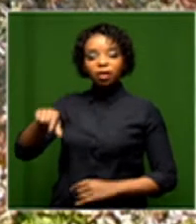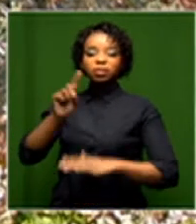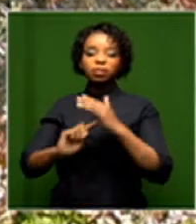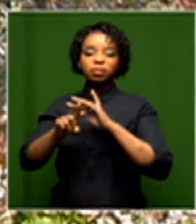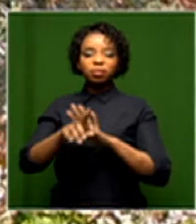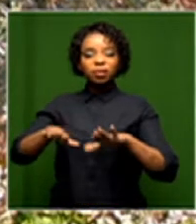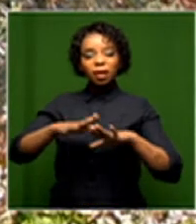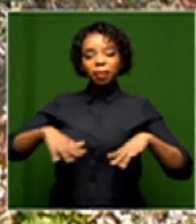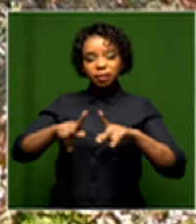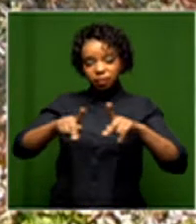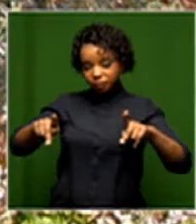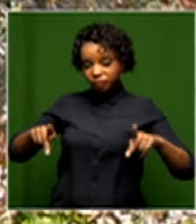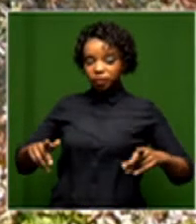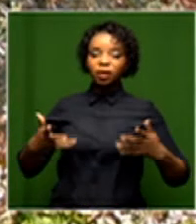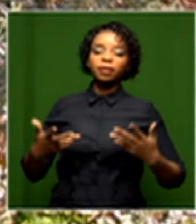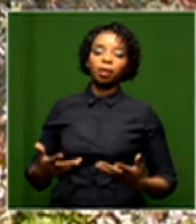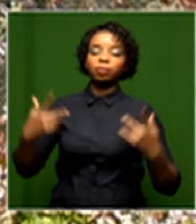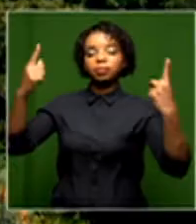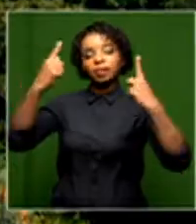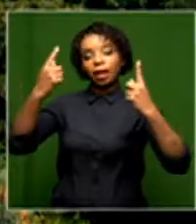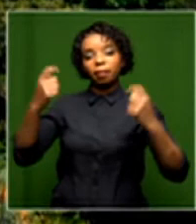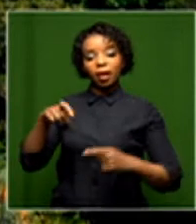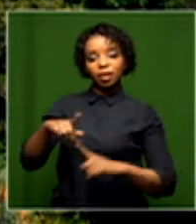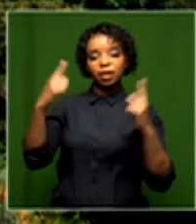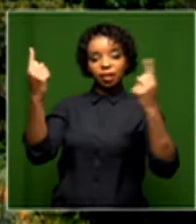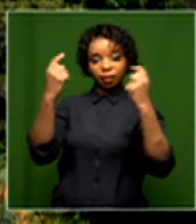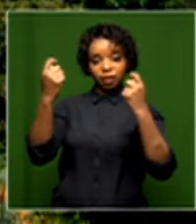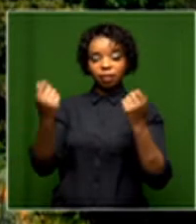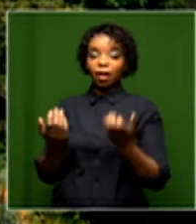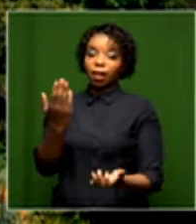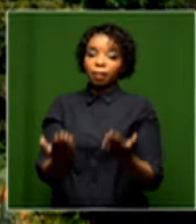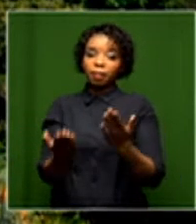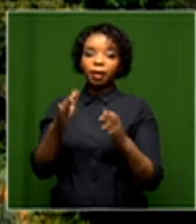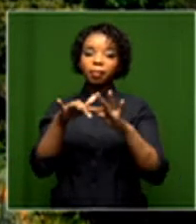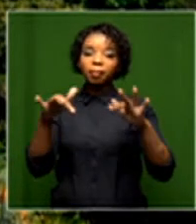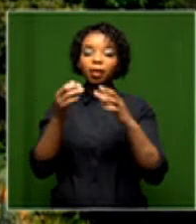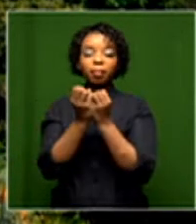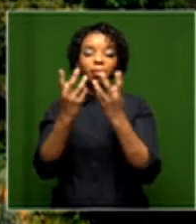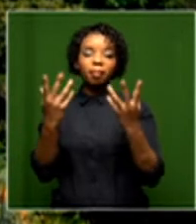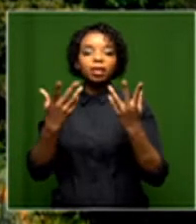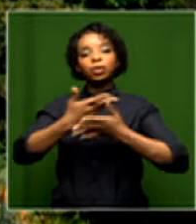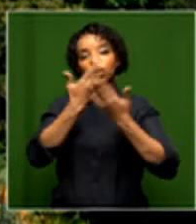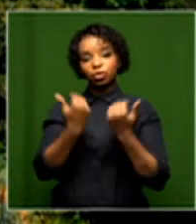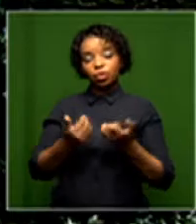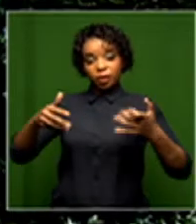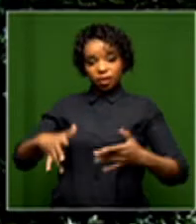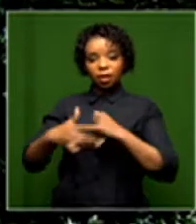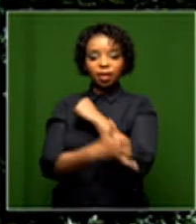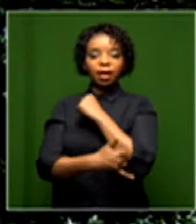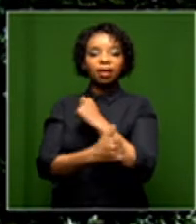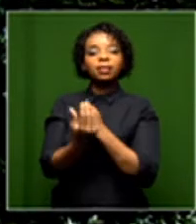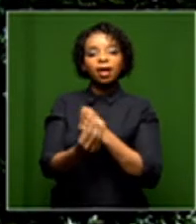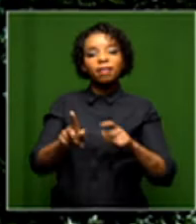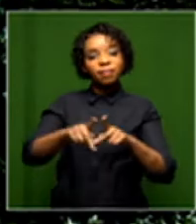garden as a way to celebrate this festival. And for the many that may not be aware that the country has 13 botanical and zoological